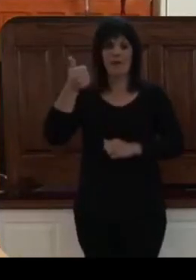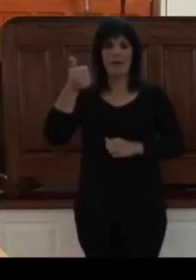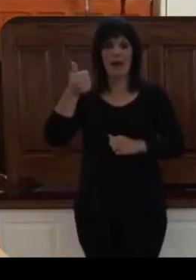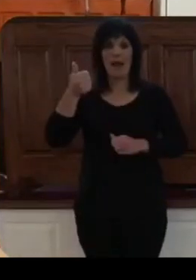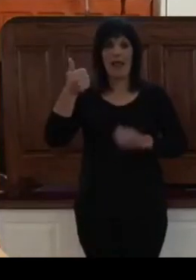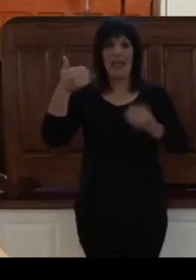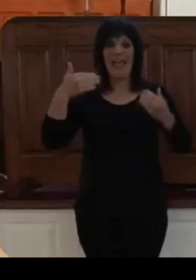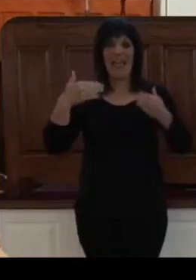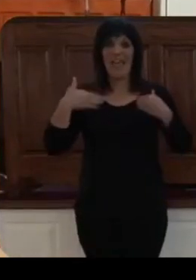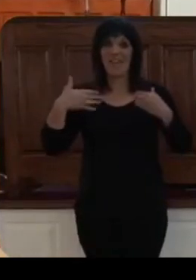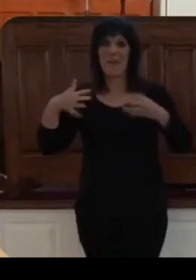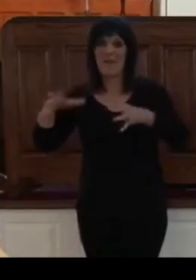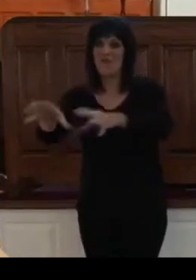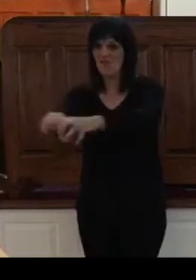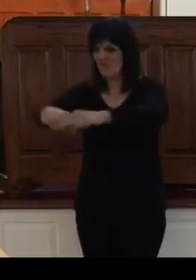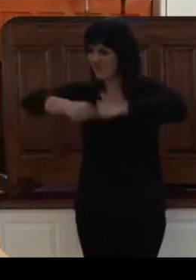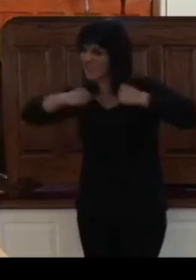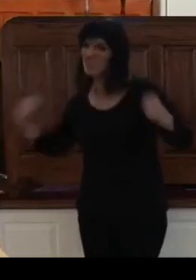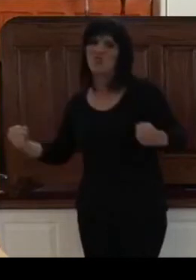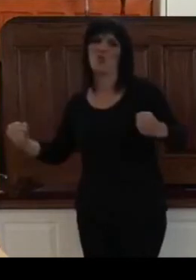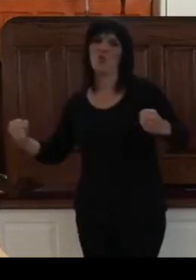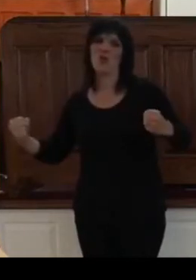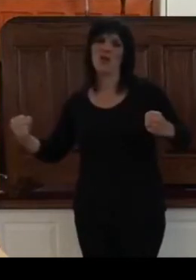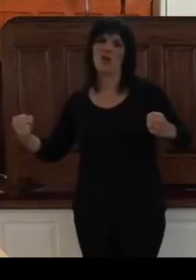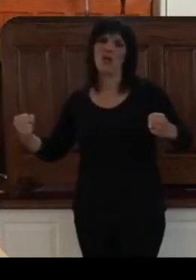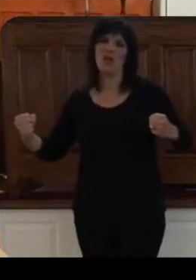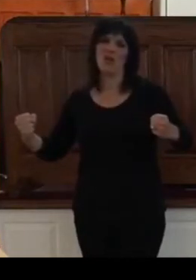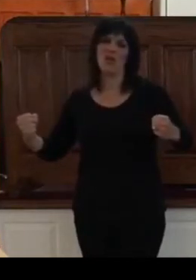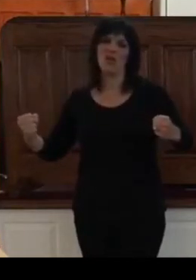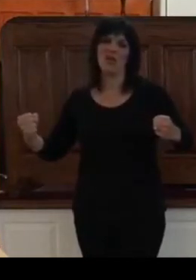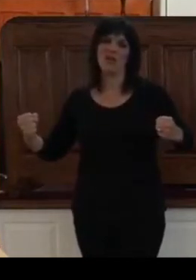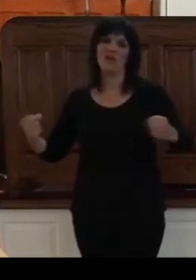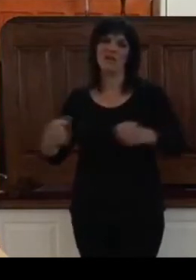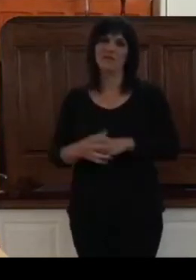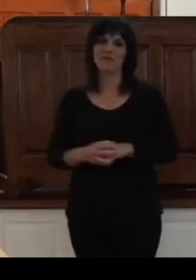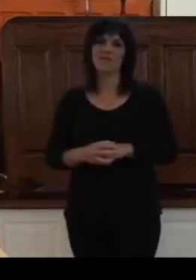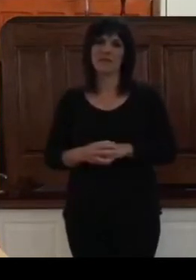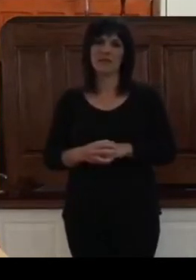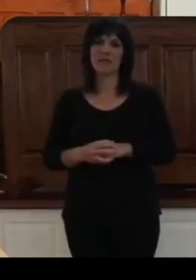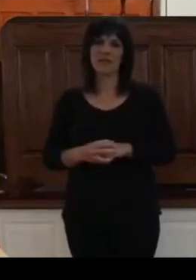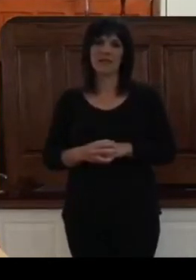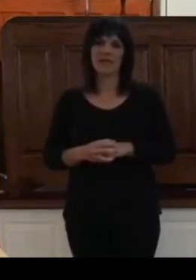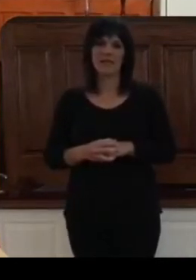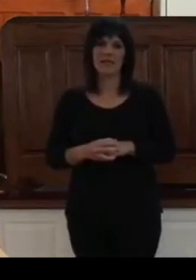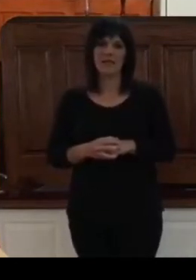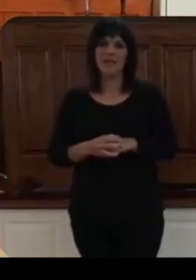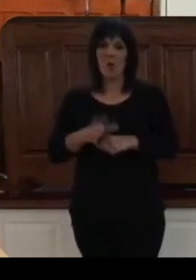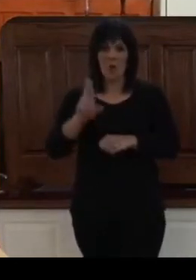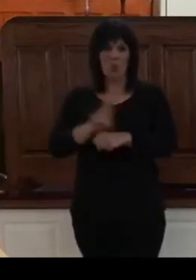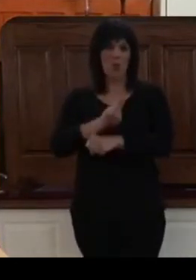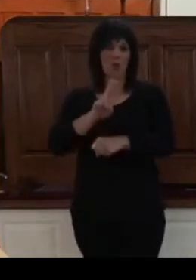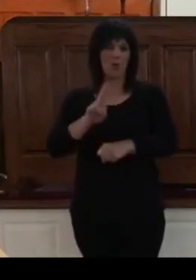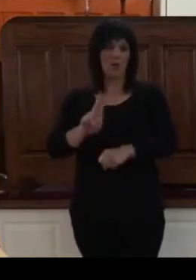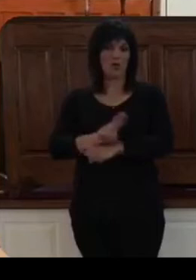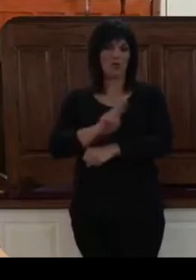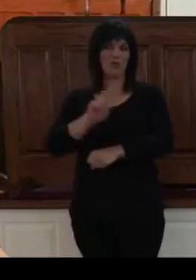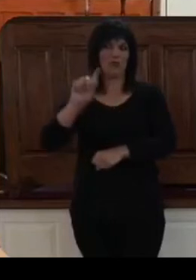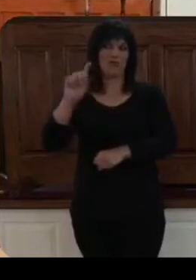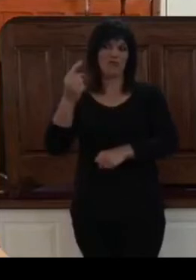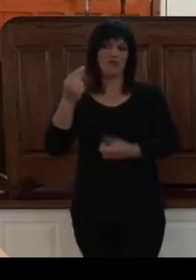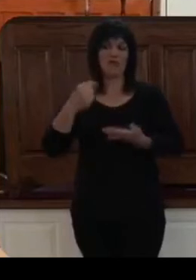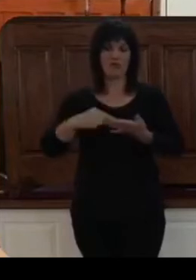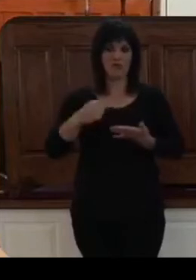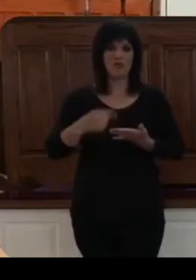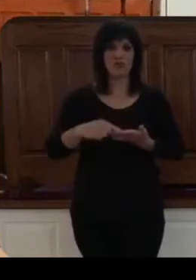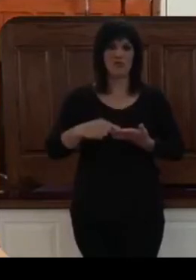been torn apart, a wrenching apart. And it would have been used in first century writings, secular